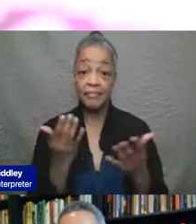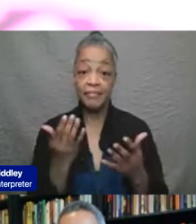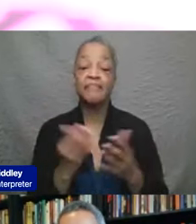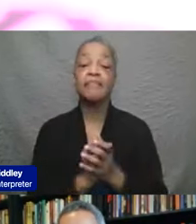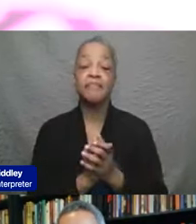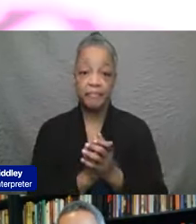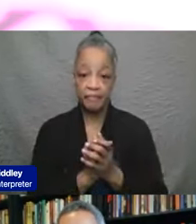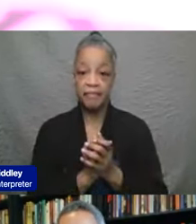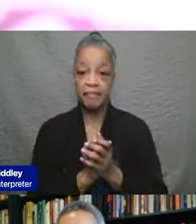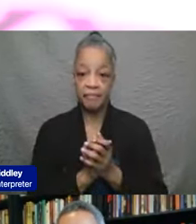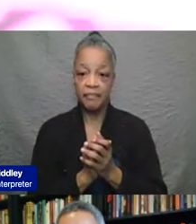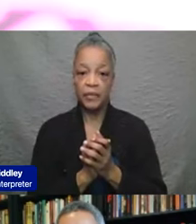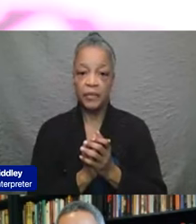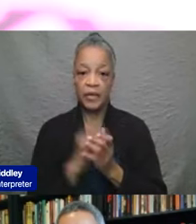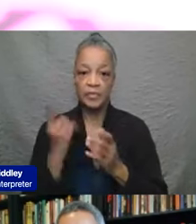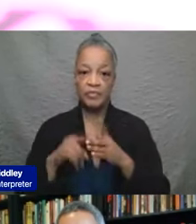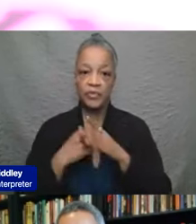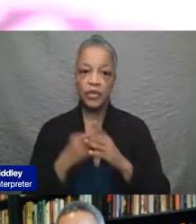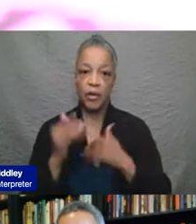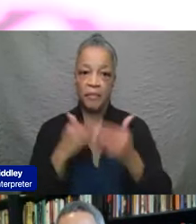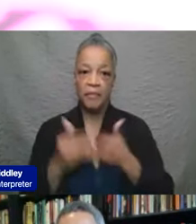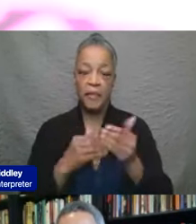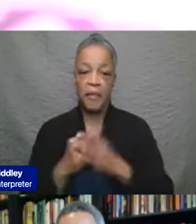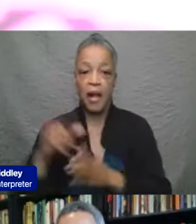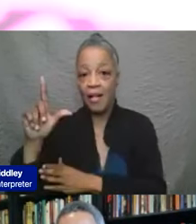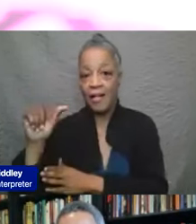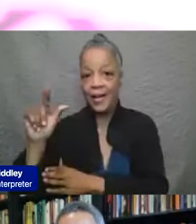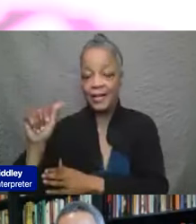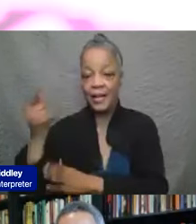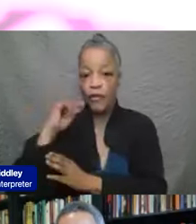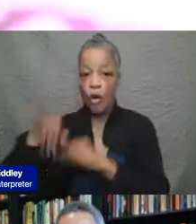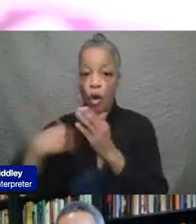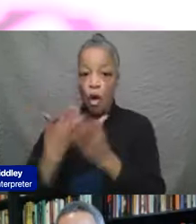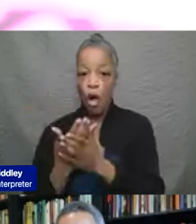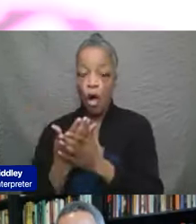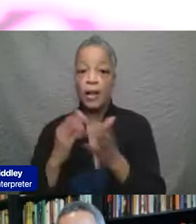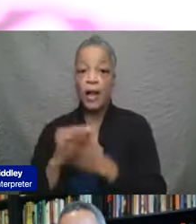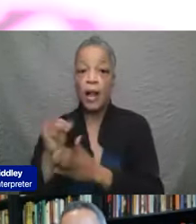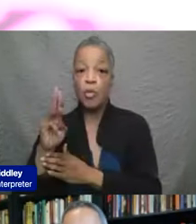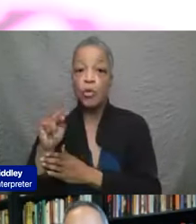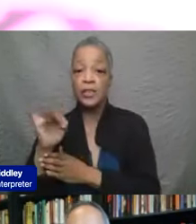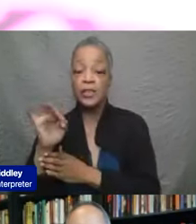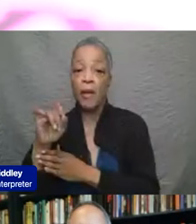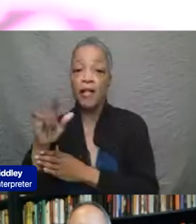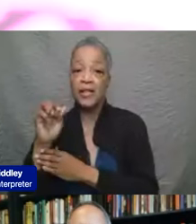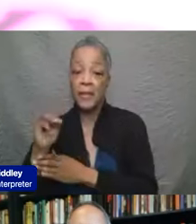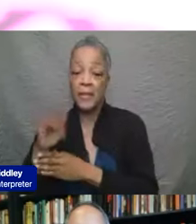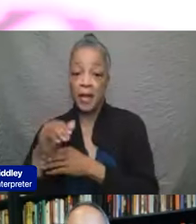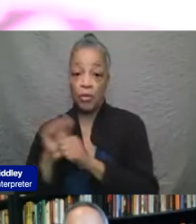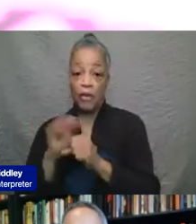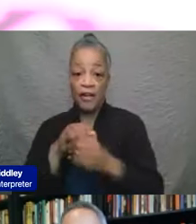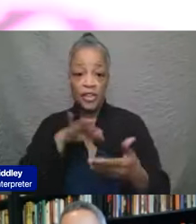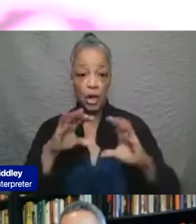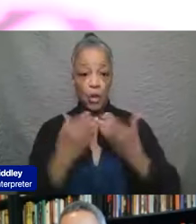of an initiative led by Los Angeles for All and the Municipalism Network of a study group